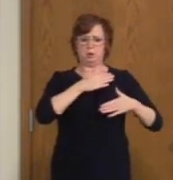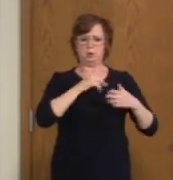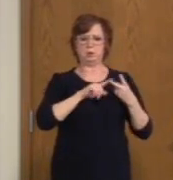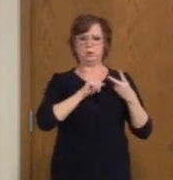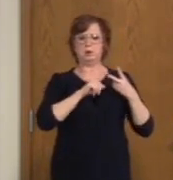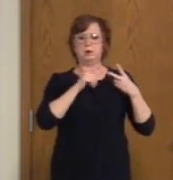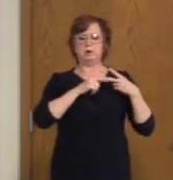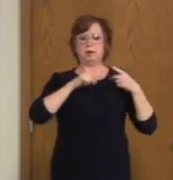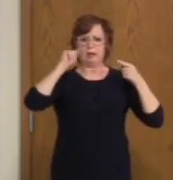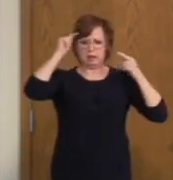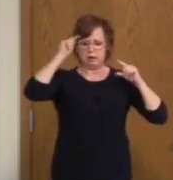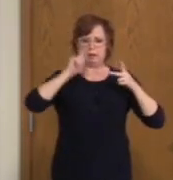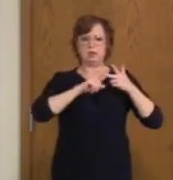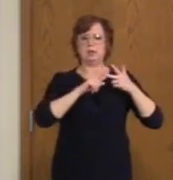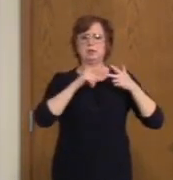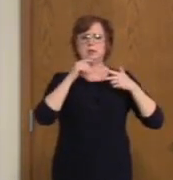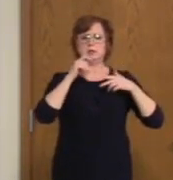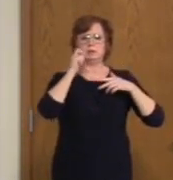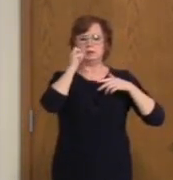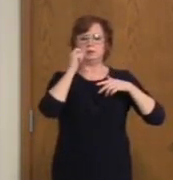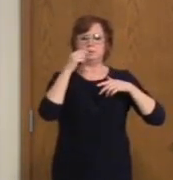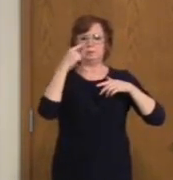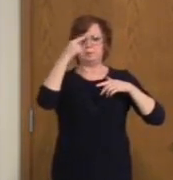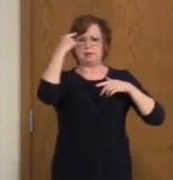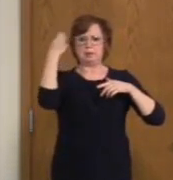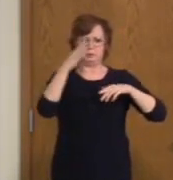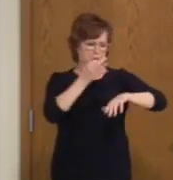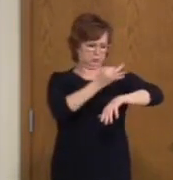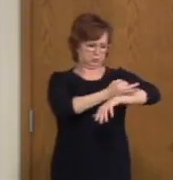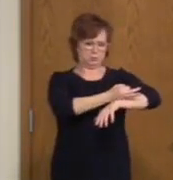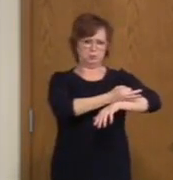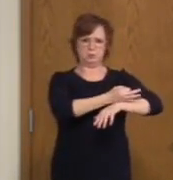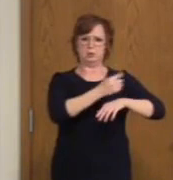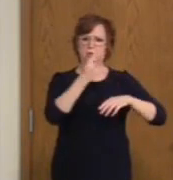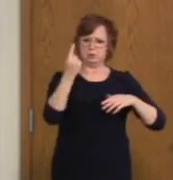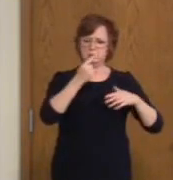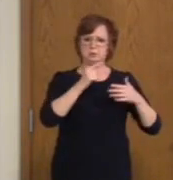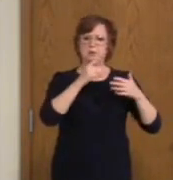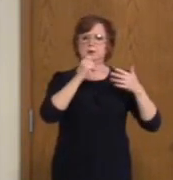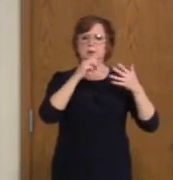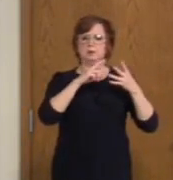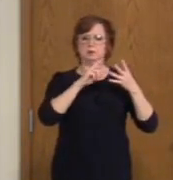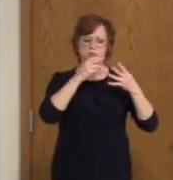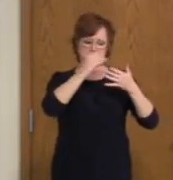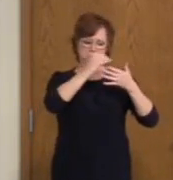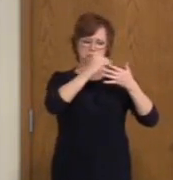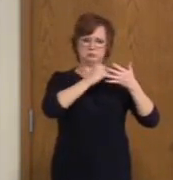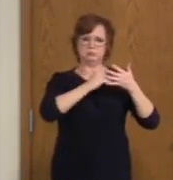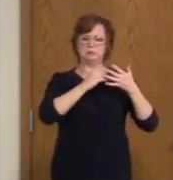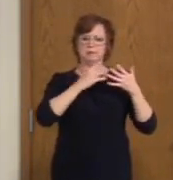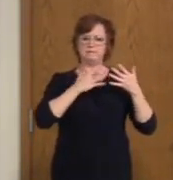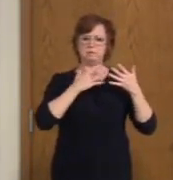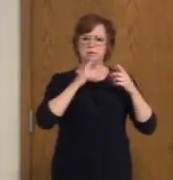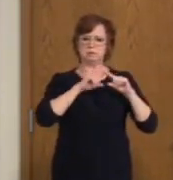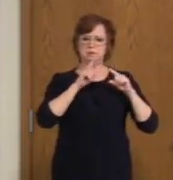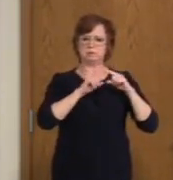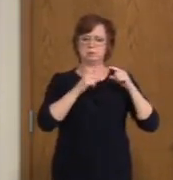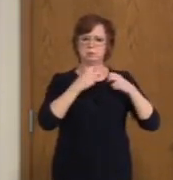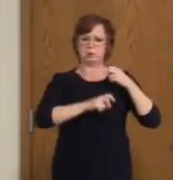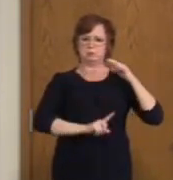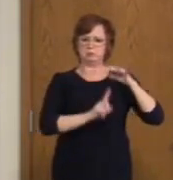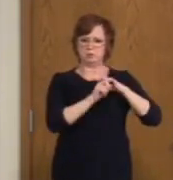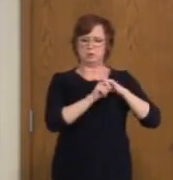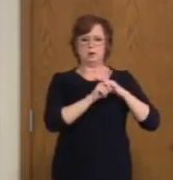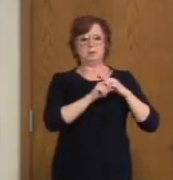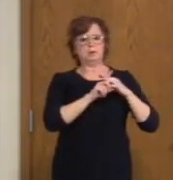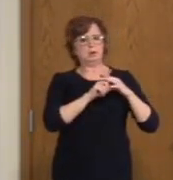vision or skin bruising, that could be due to a variety of conditions, but do mention that you did receive AstraZeneca